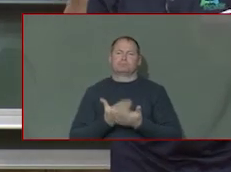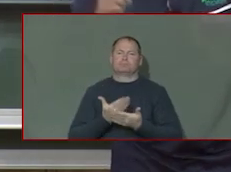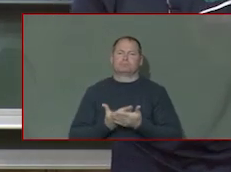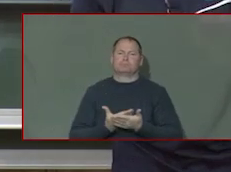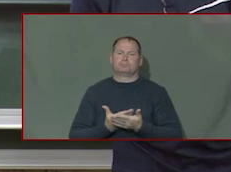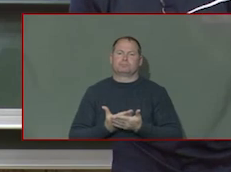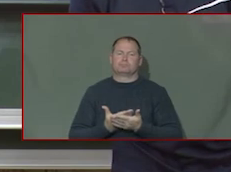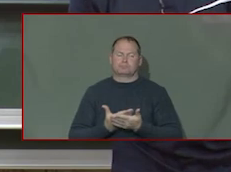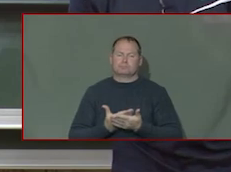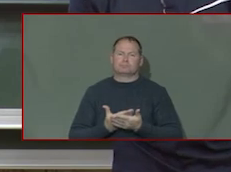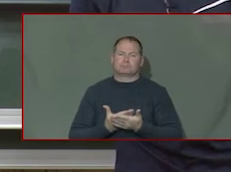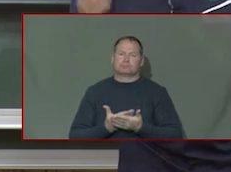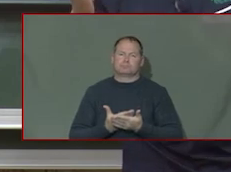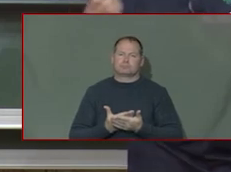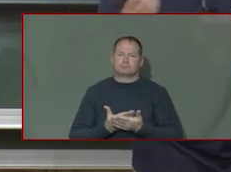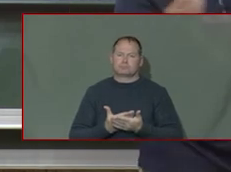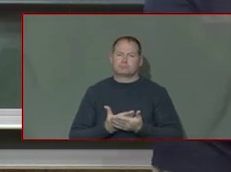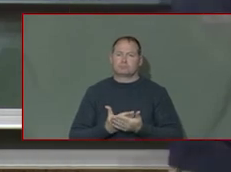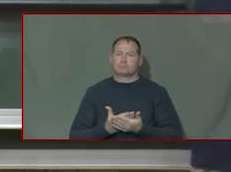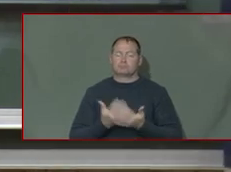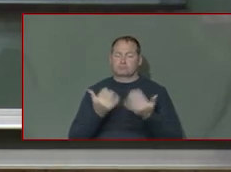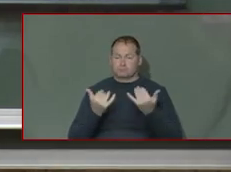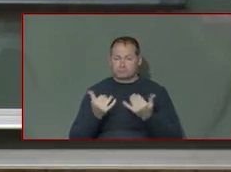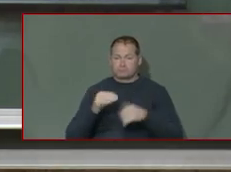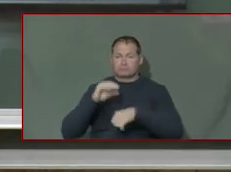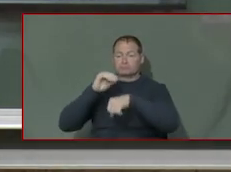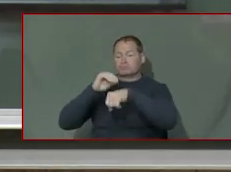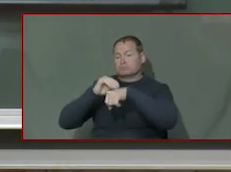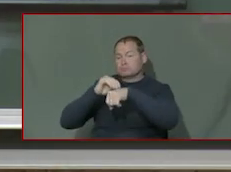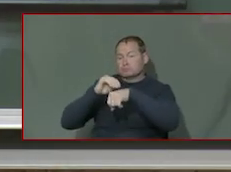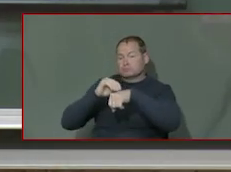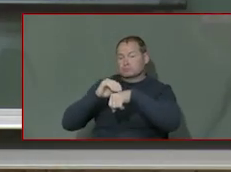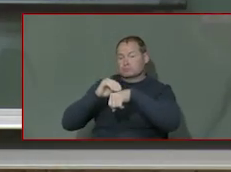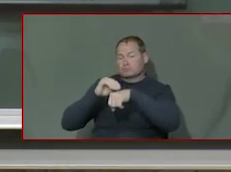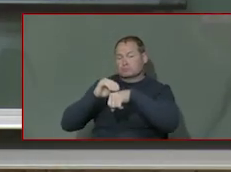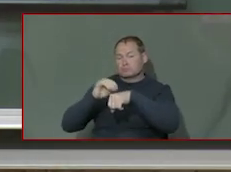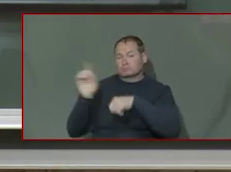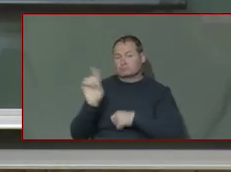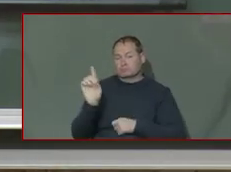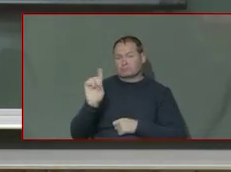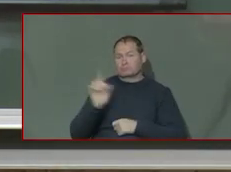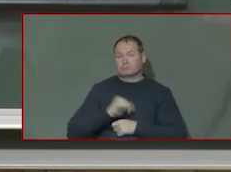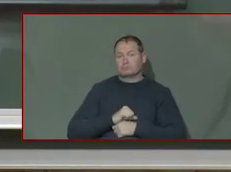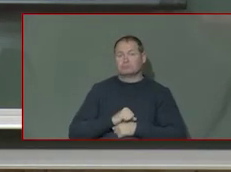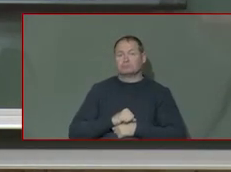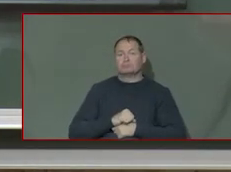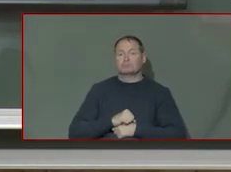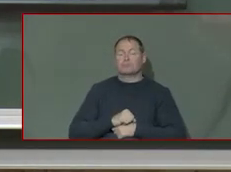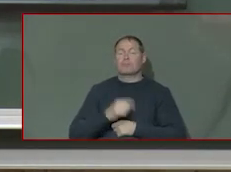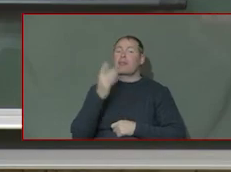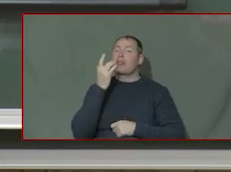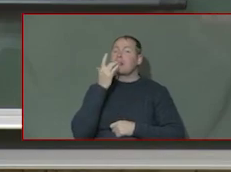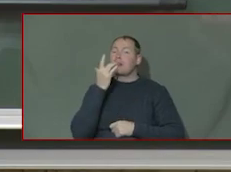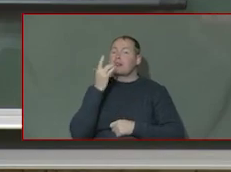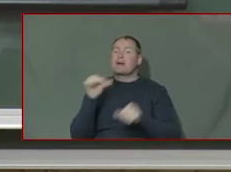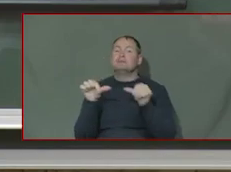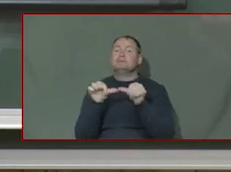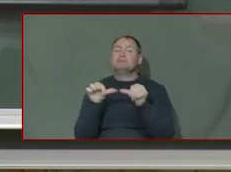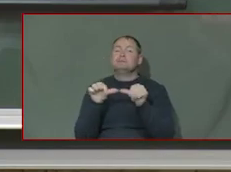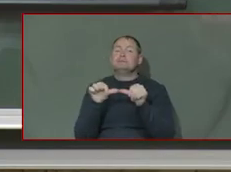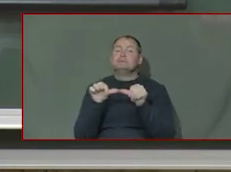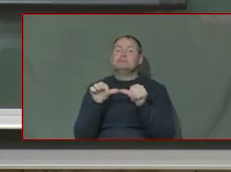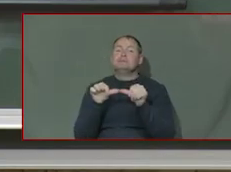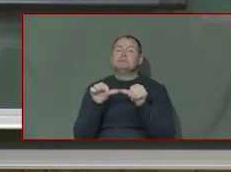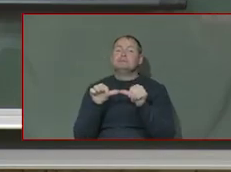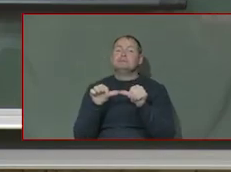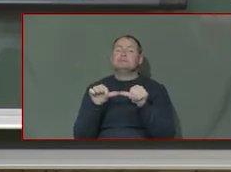the salts you've lost. So here's the problem. I'm putting it like this for you. The salt concentration in the body is